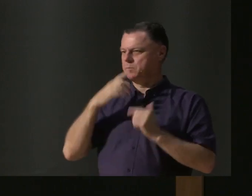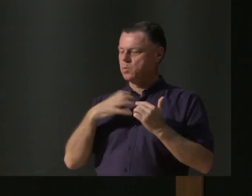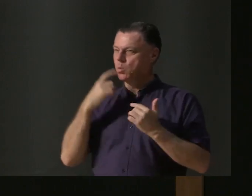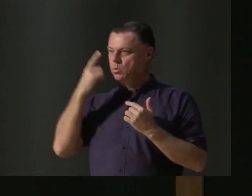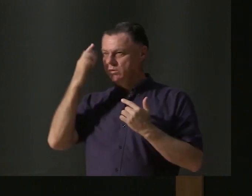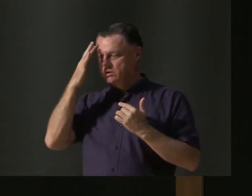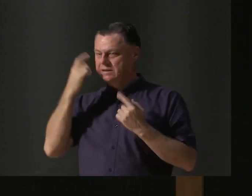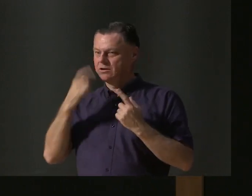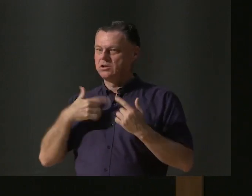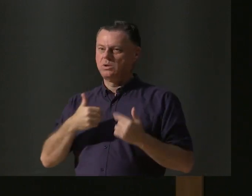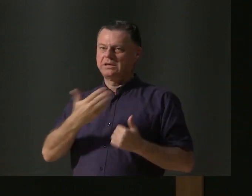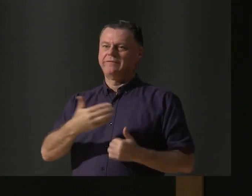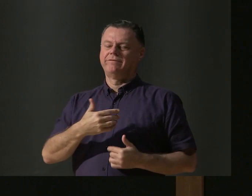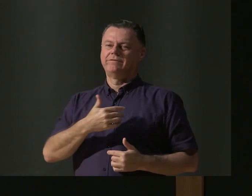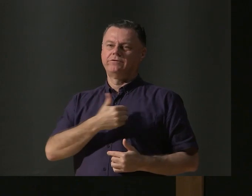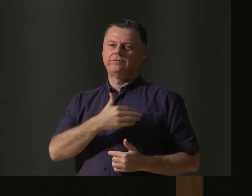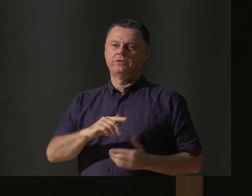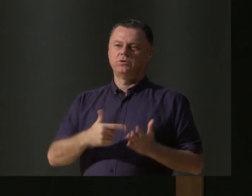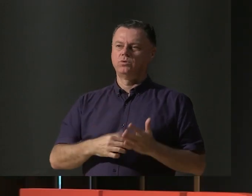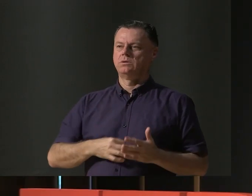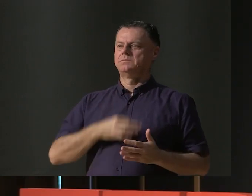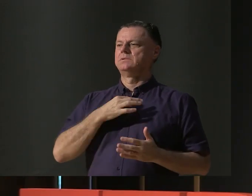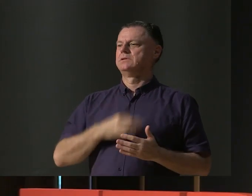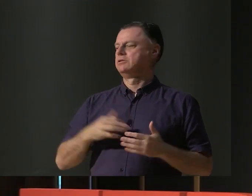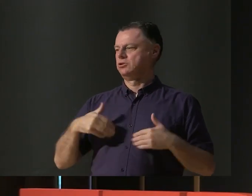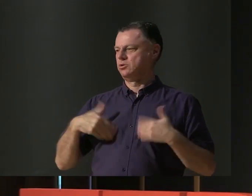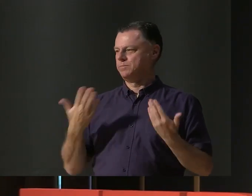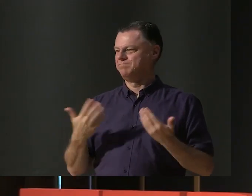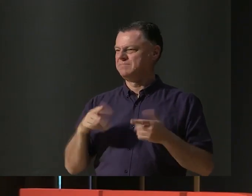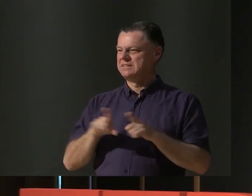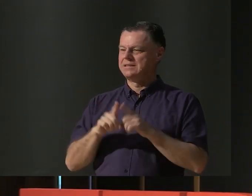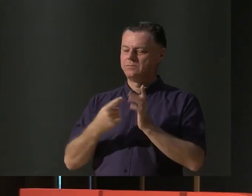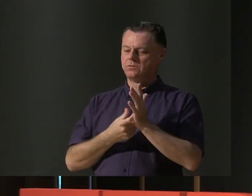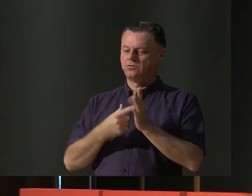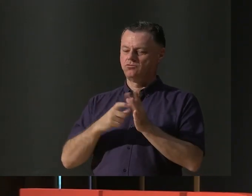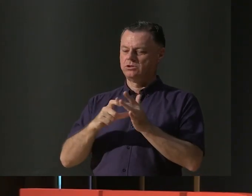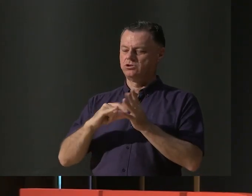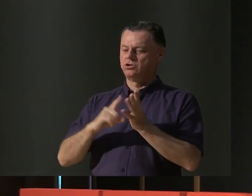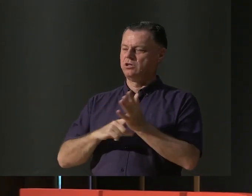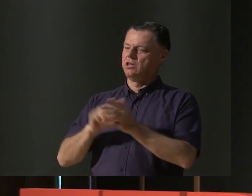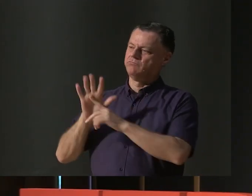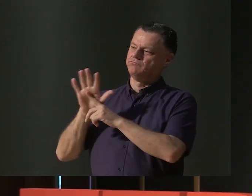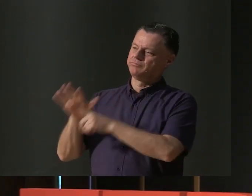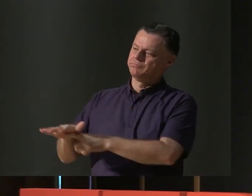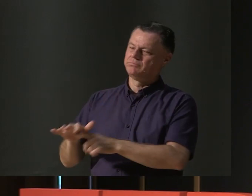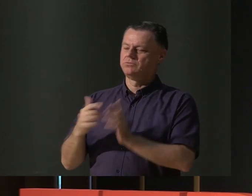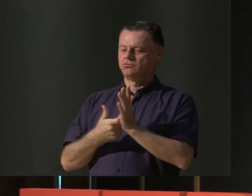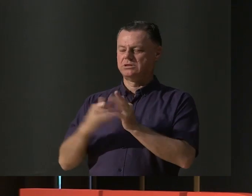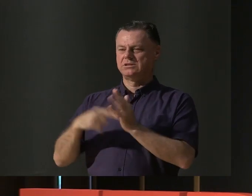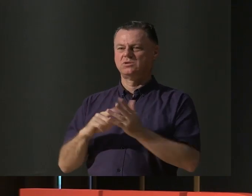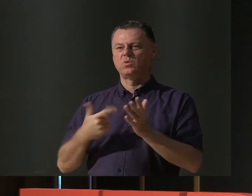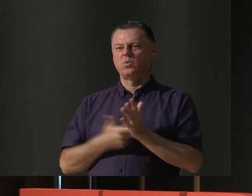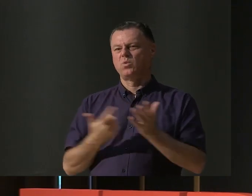don't offend or upset other people. We don't use racial slang, and we don't use gender-based